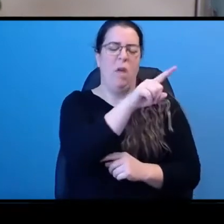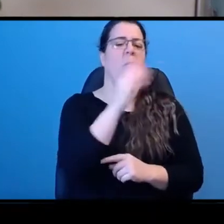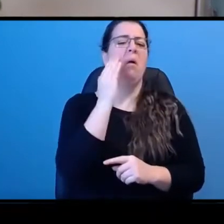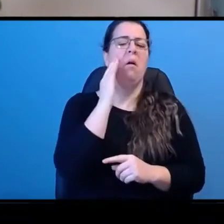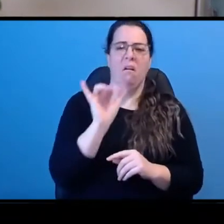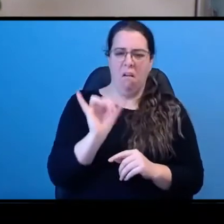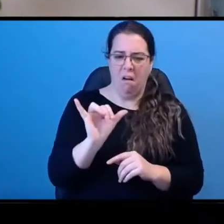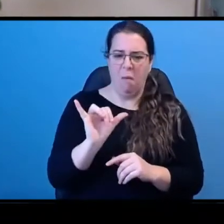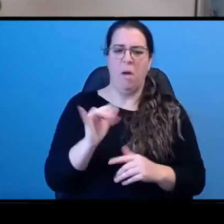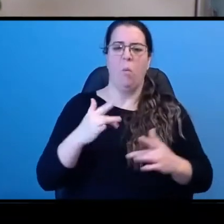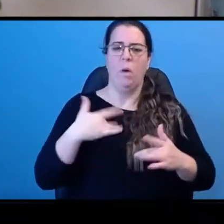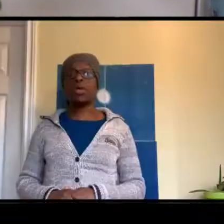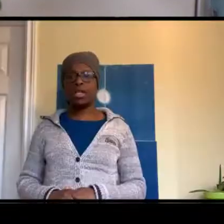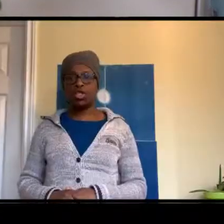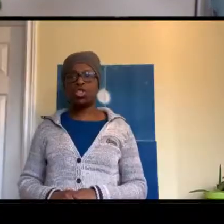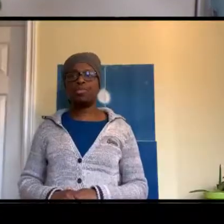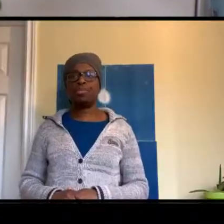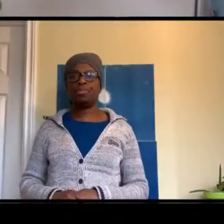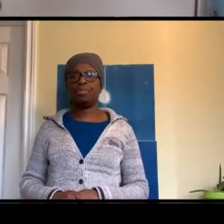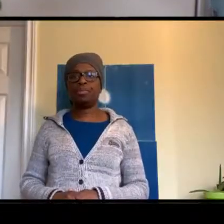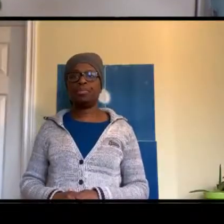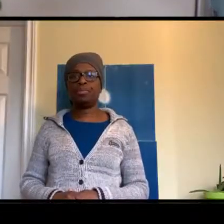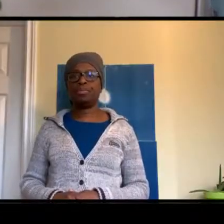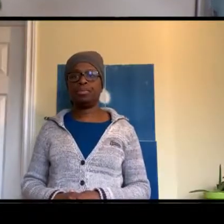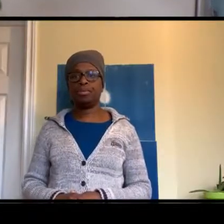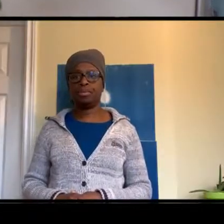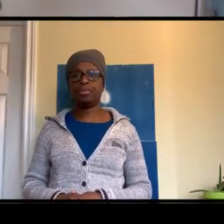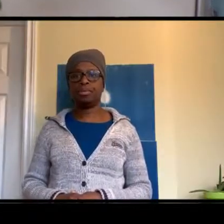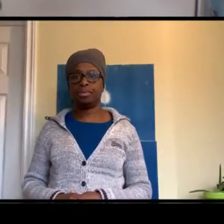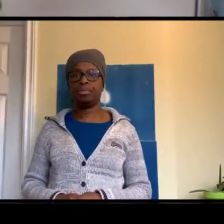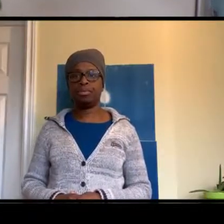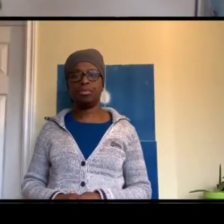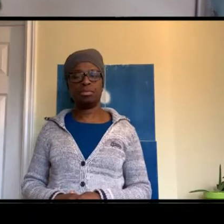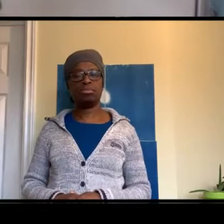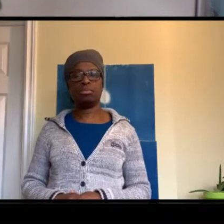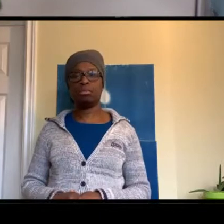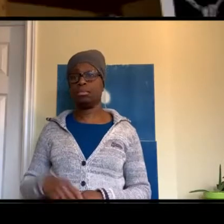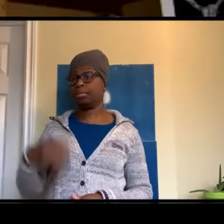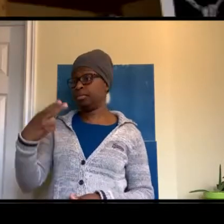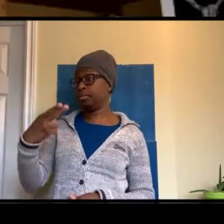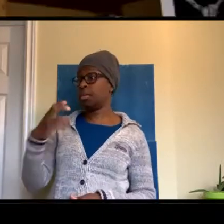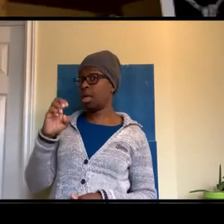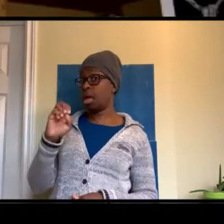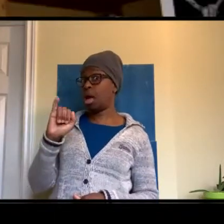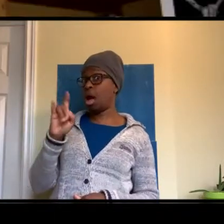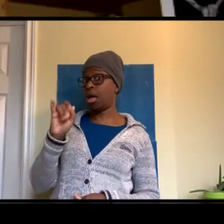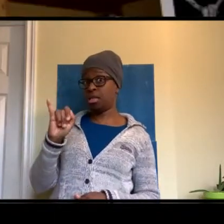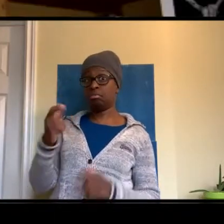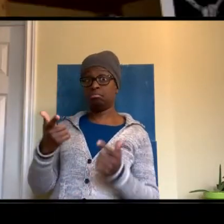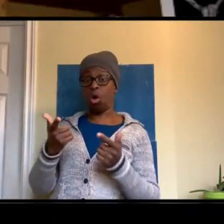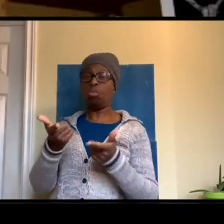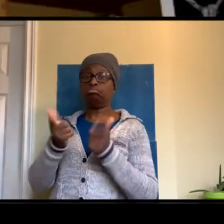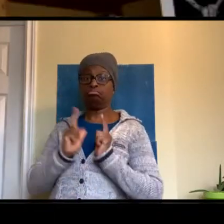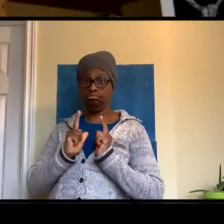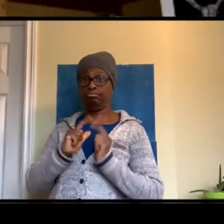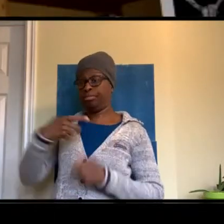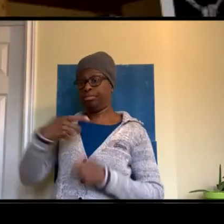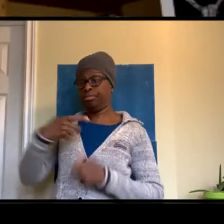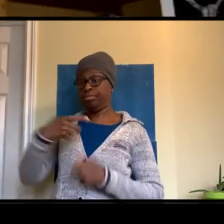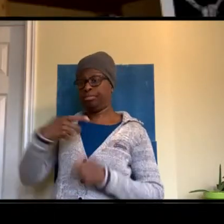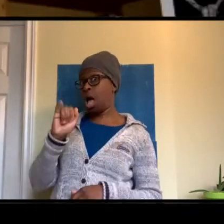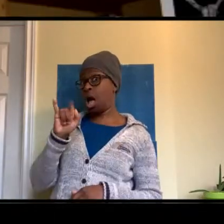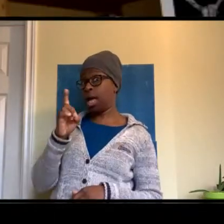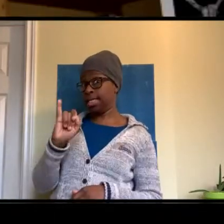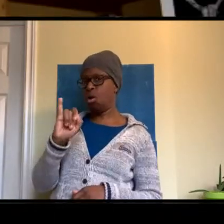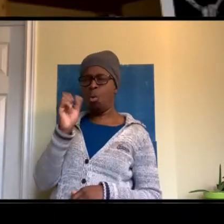about. Being flexible and being able to pivot, which you guys, such a great example with BAAFF this year and all